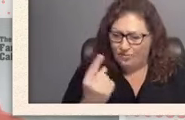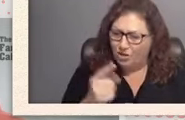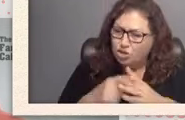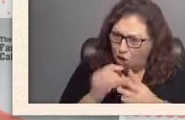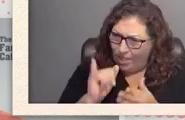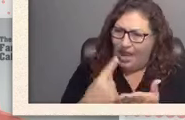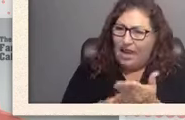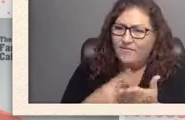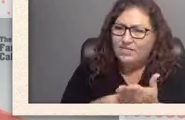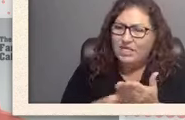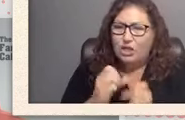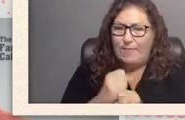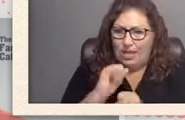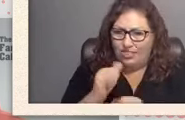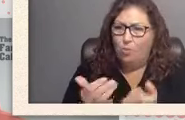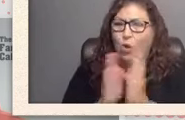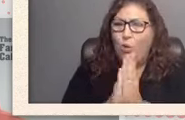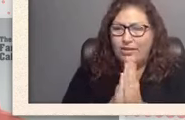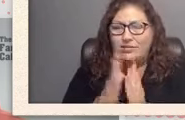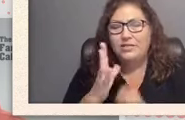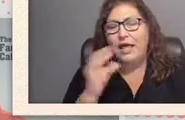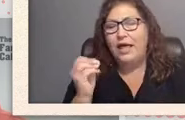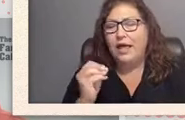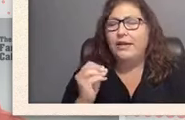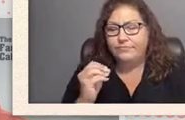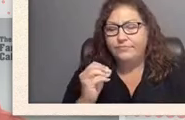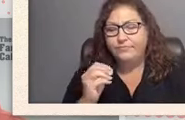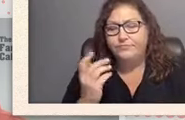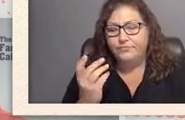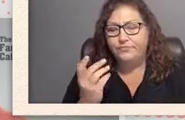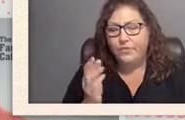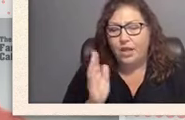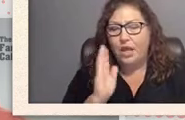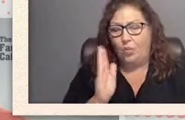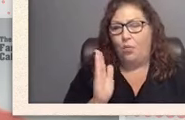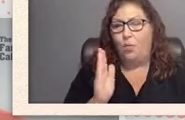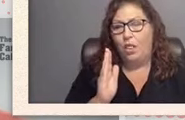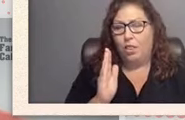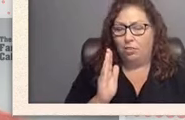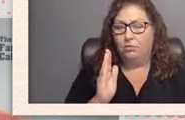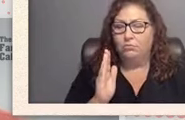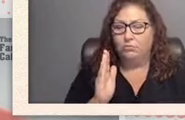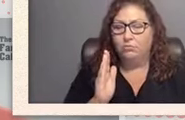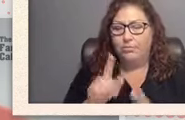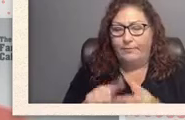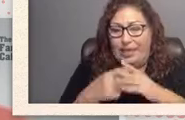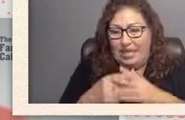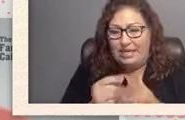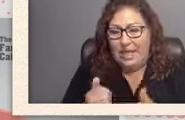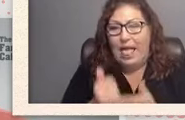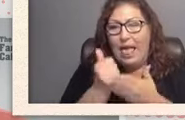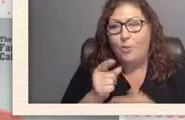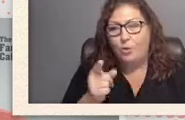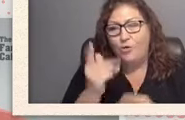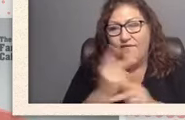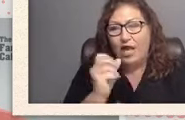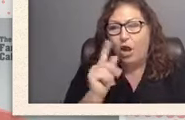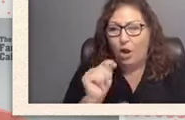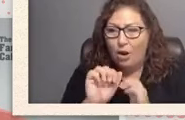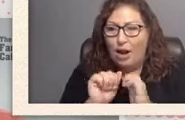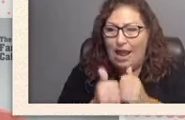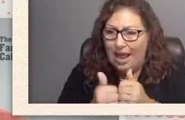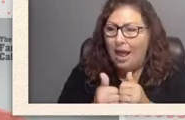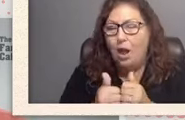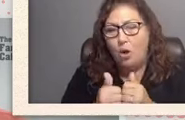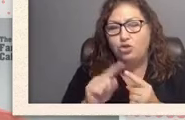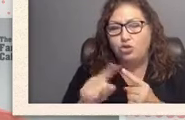request, and you know, they will begin to help you figure out how to you know, deal